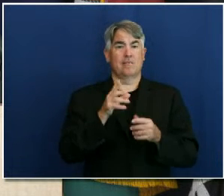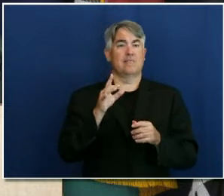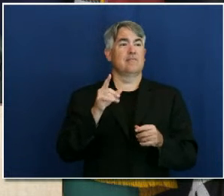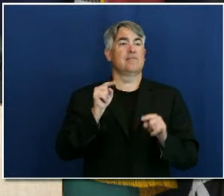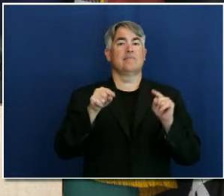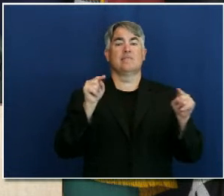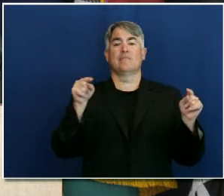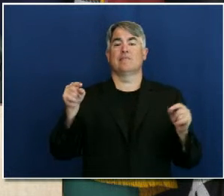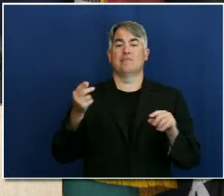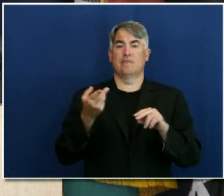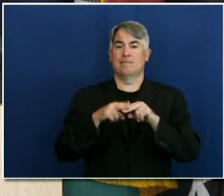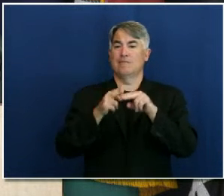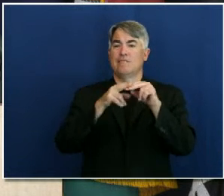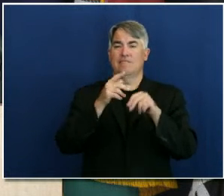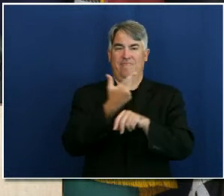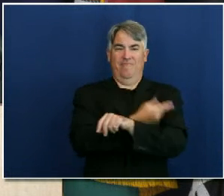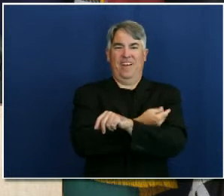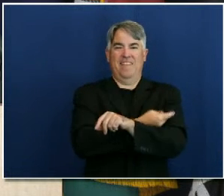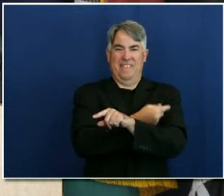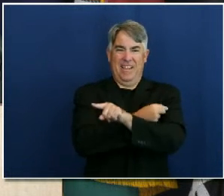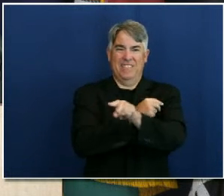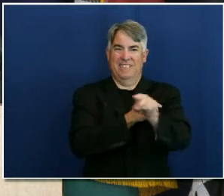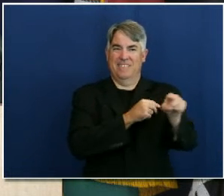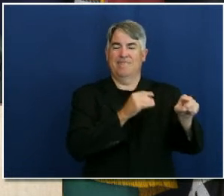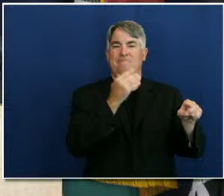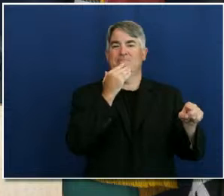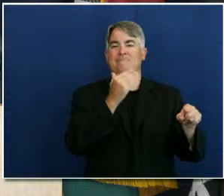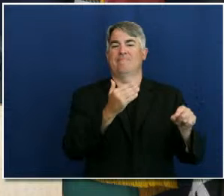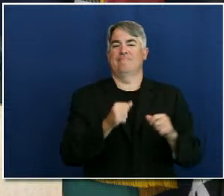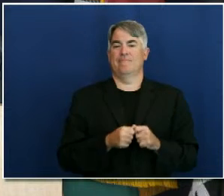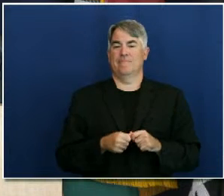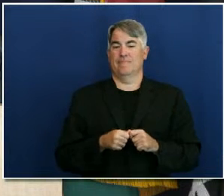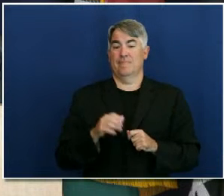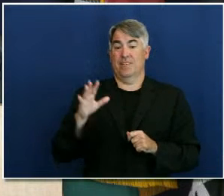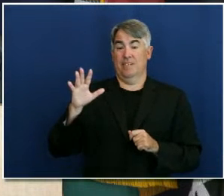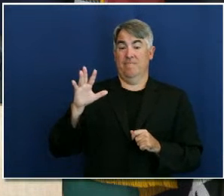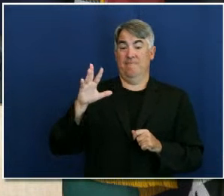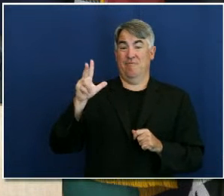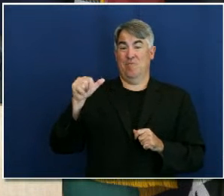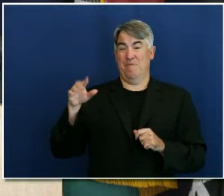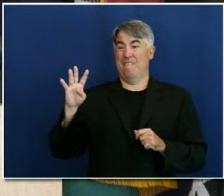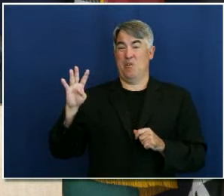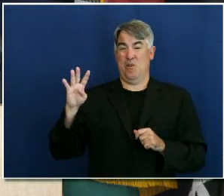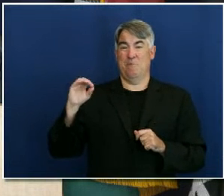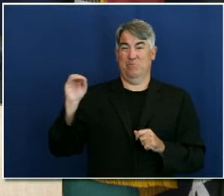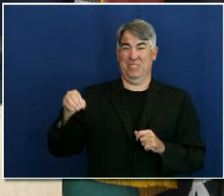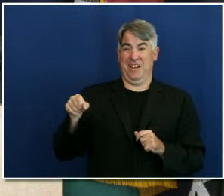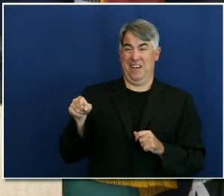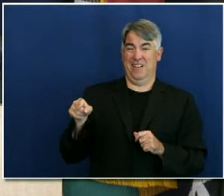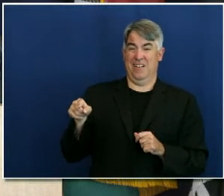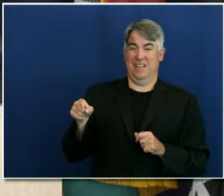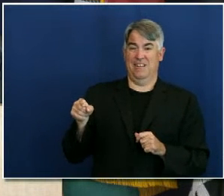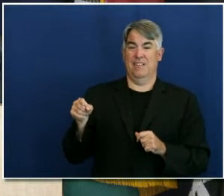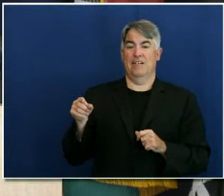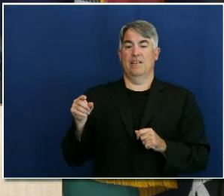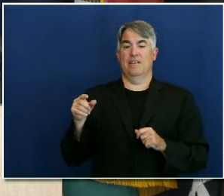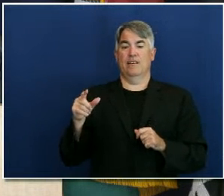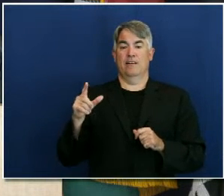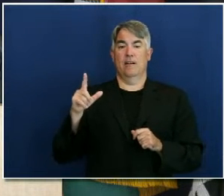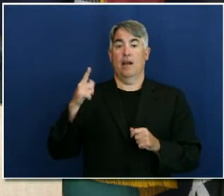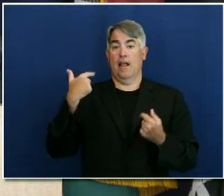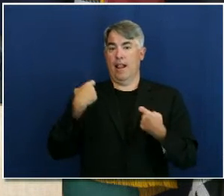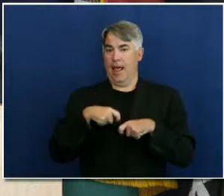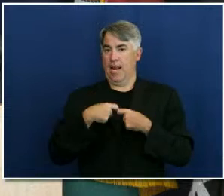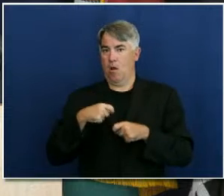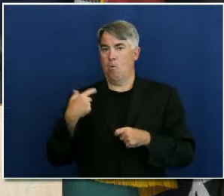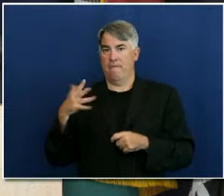So some of the numbers that I wanted to share with you is that 53.4% of the eligible Latino population has been vaccinated.